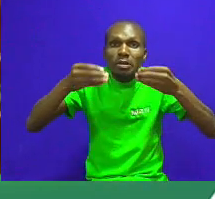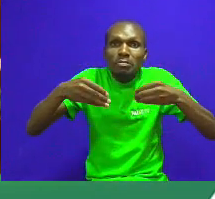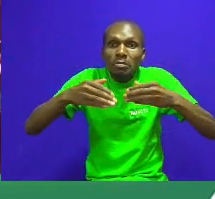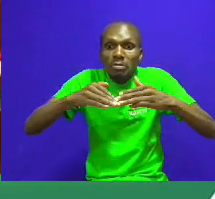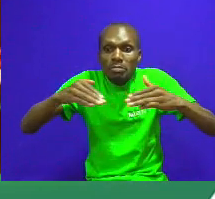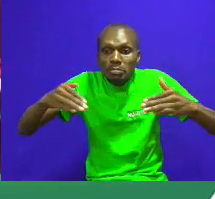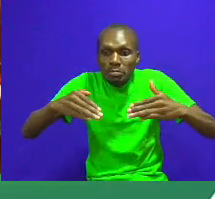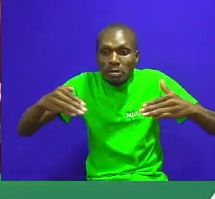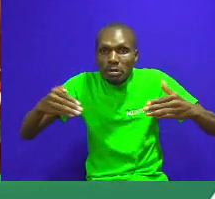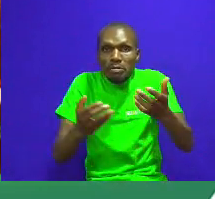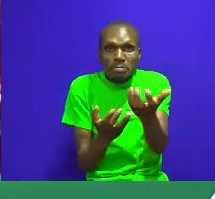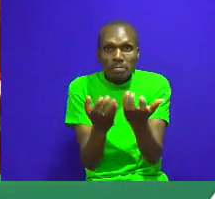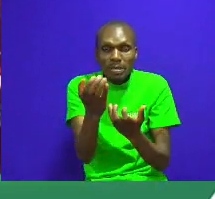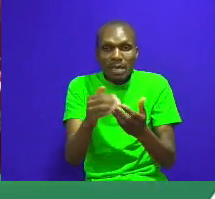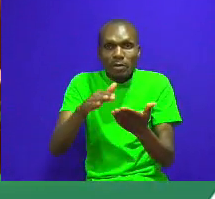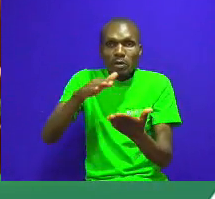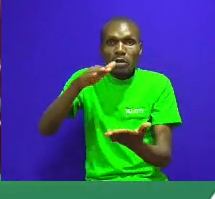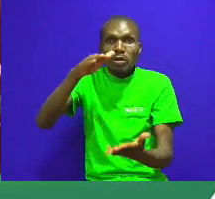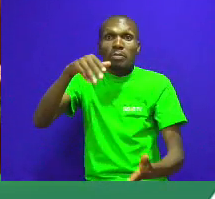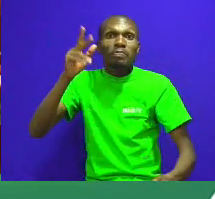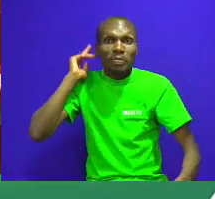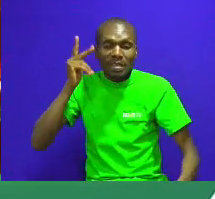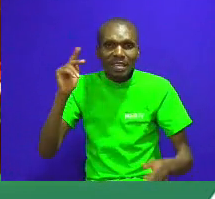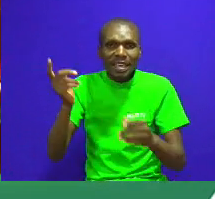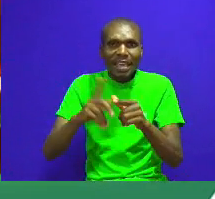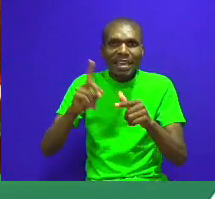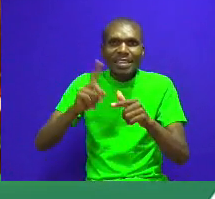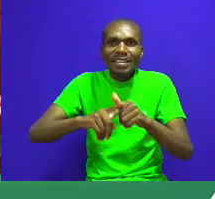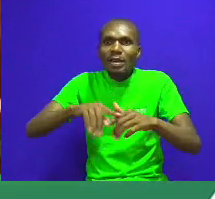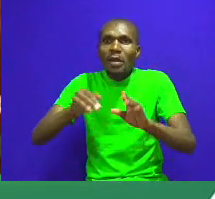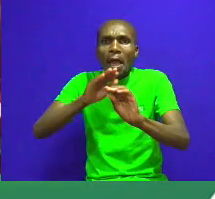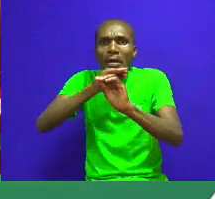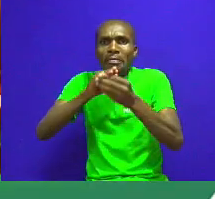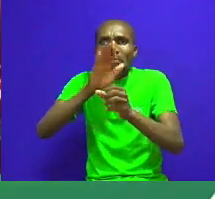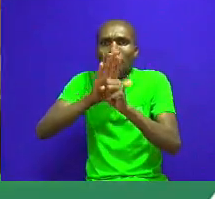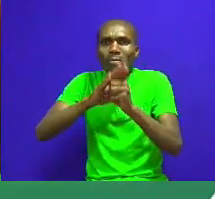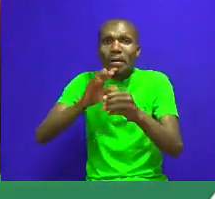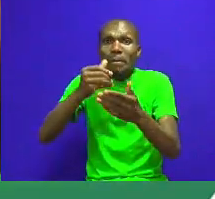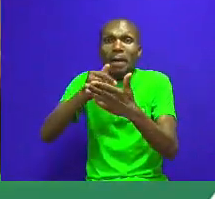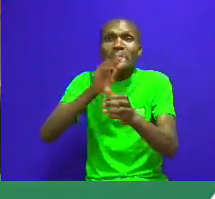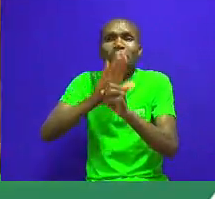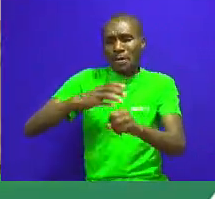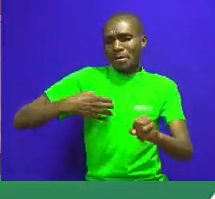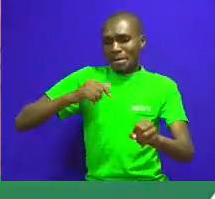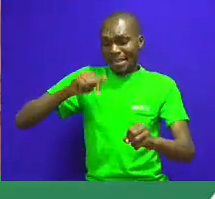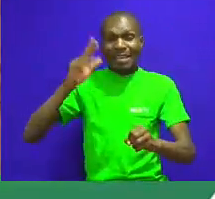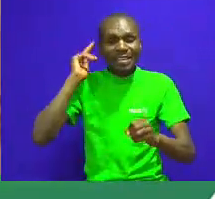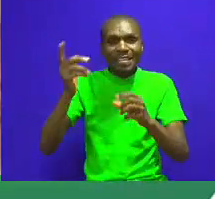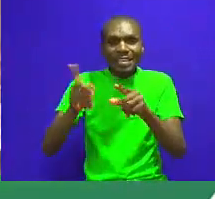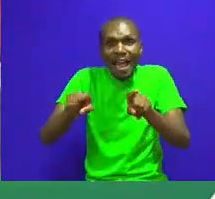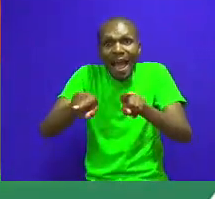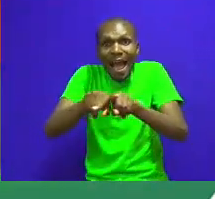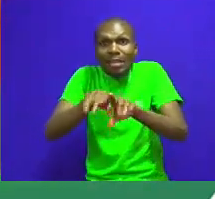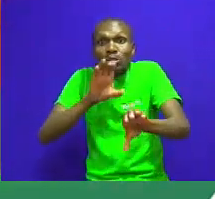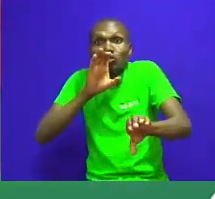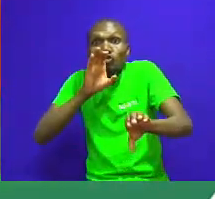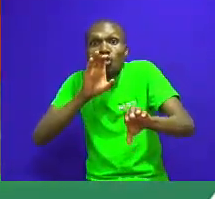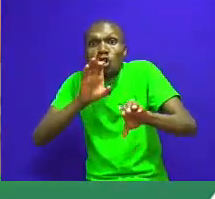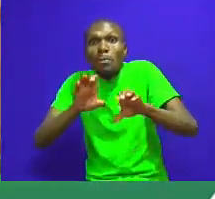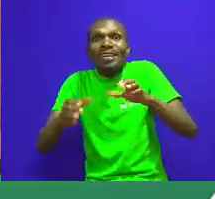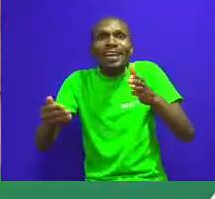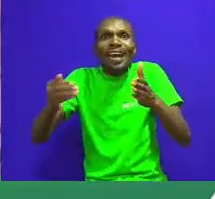for your business to grow in Kisii, the land of Mandisi, the land of the dollars. Asimkwa na yabubuna Naivas ni kwa